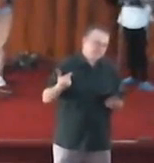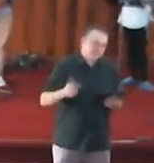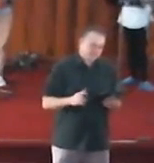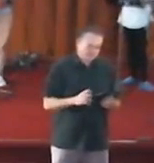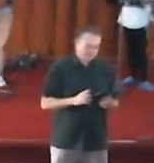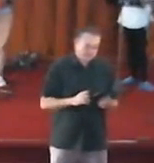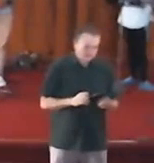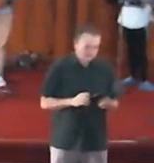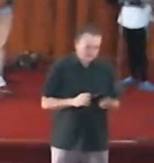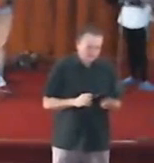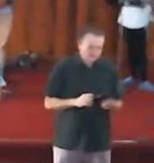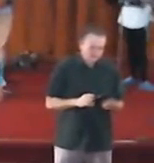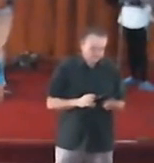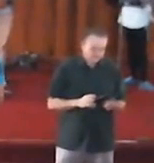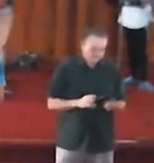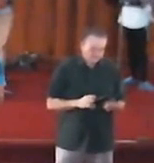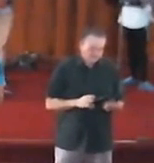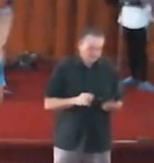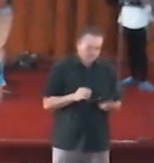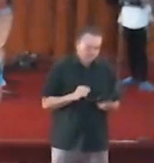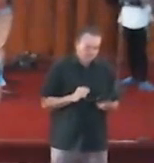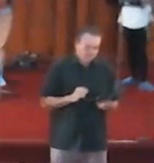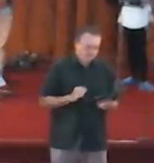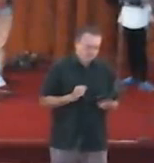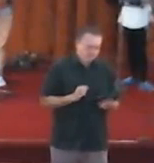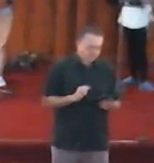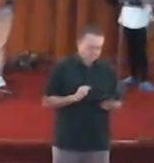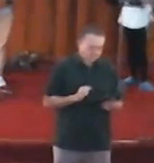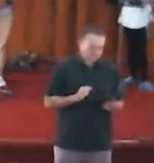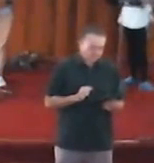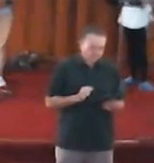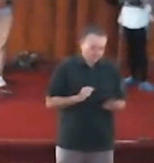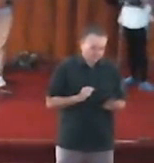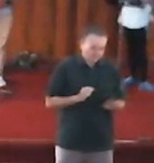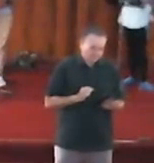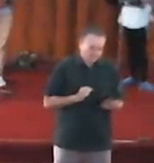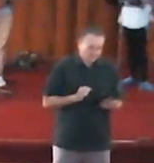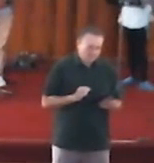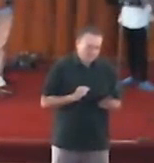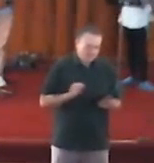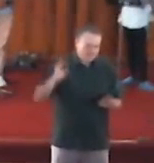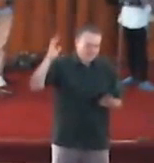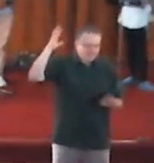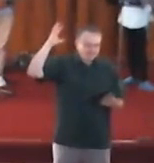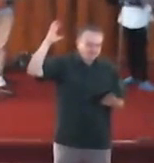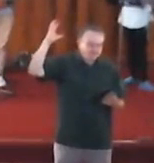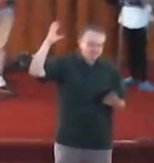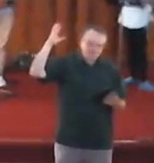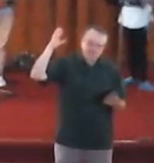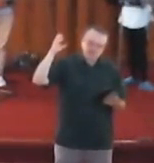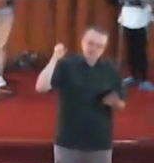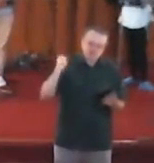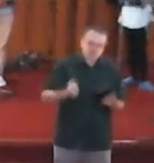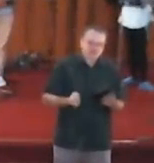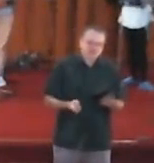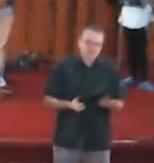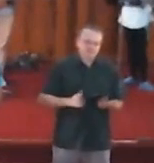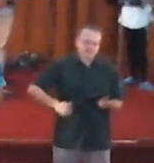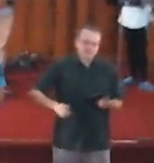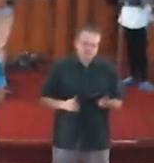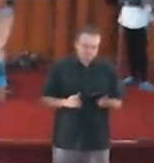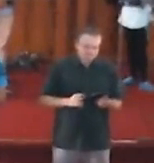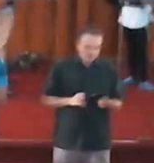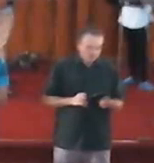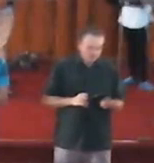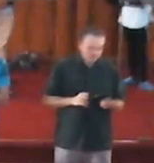perspectiva. I look to see you and you show me your perspective. Dame, Espíritu Santo, tus